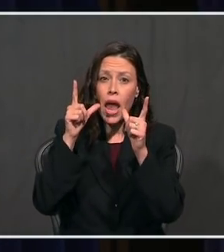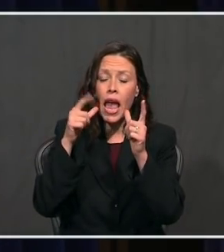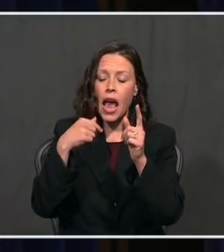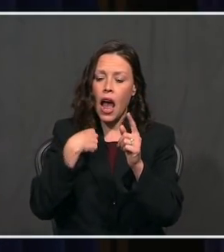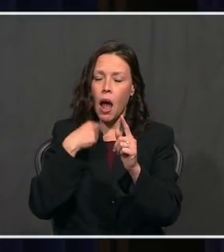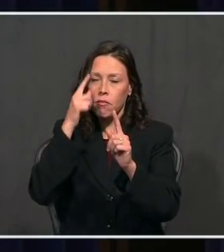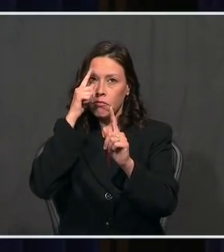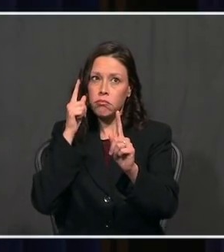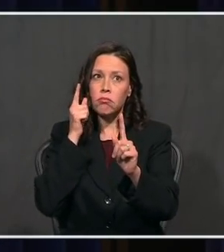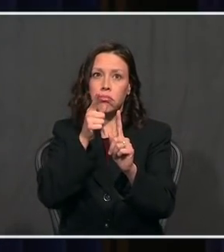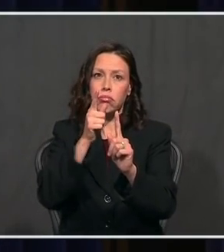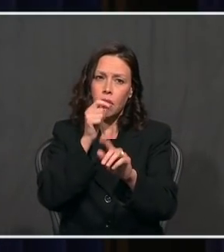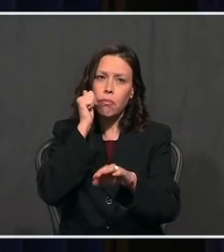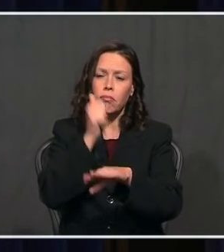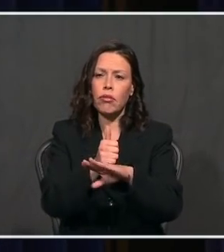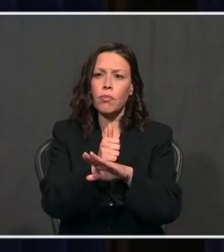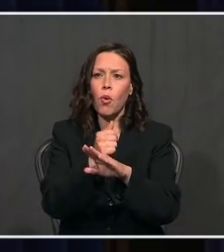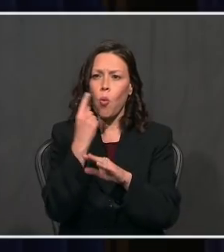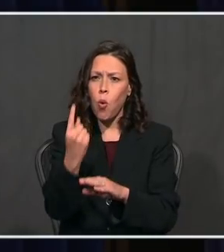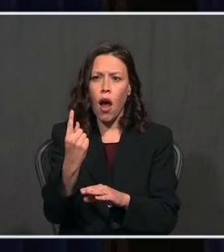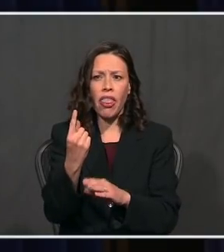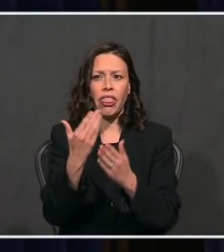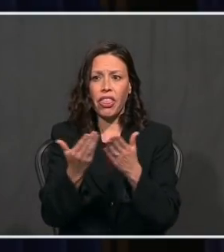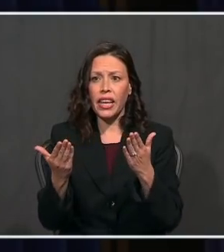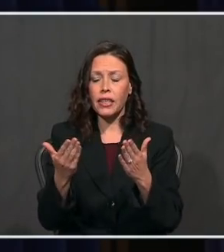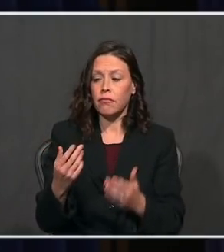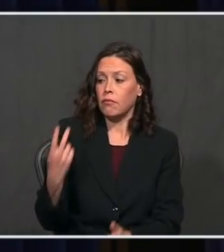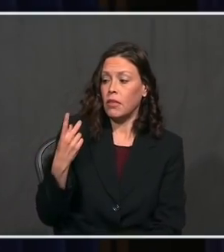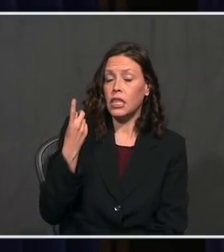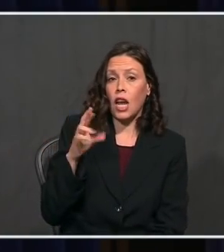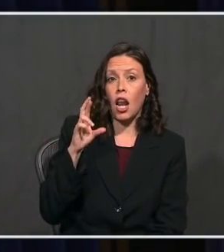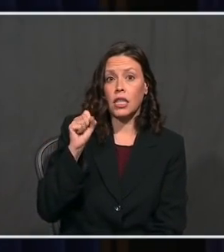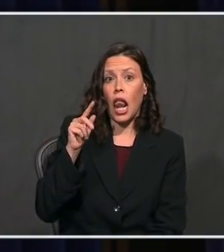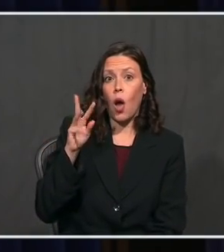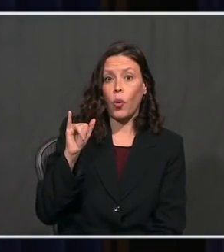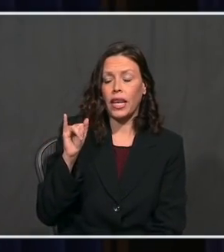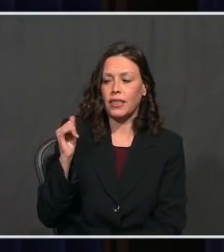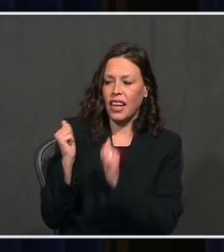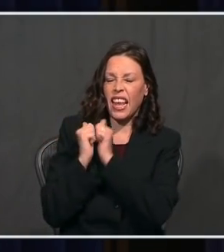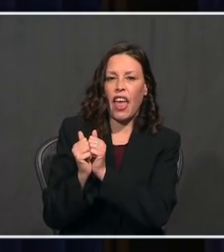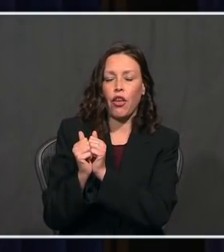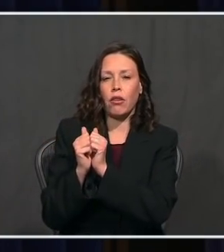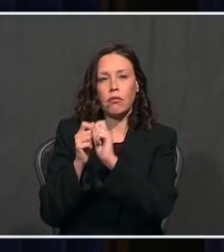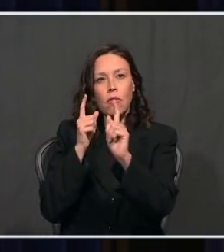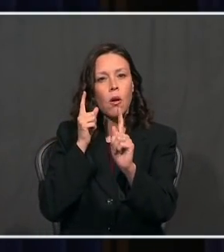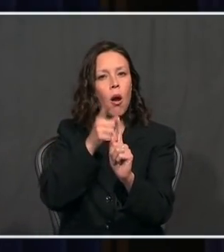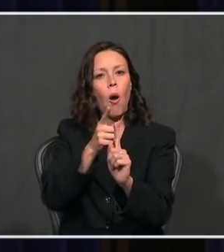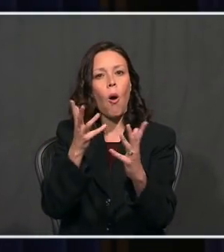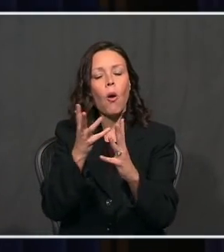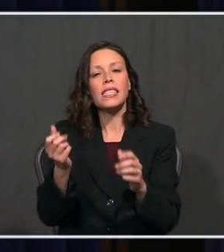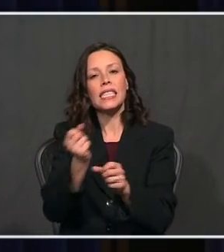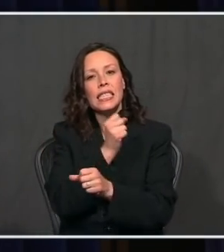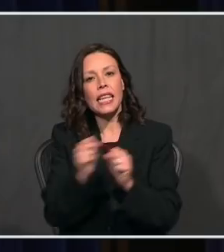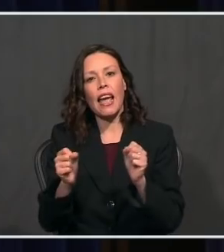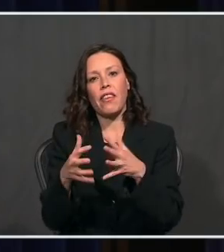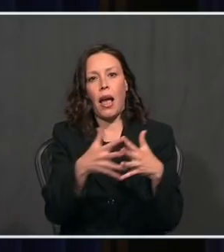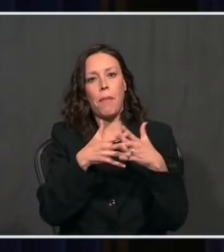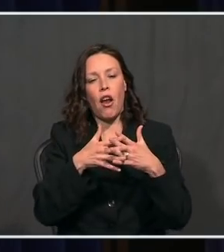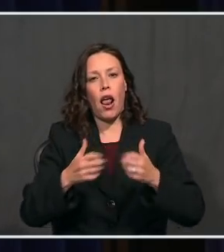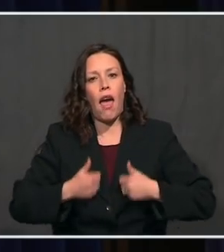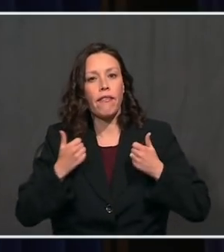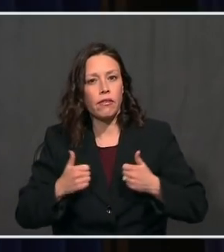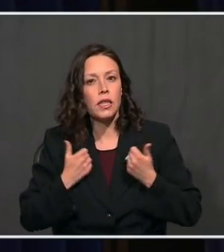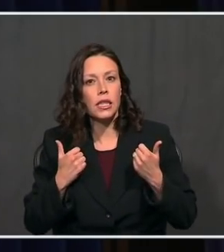purpose. And Dr. Slaoui and I have this purpose together, right? It is about saving American